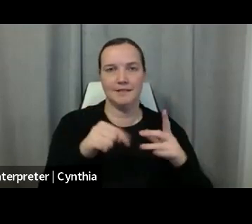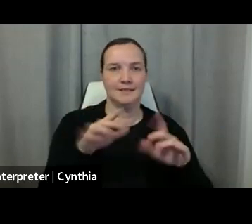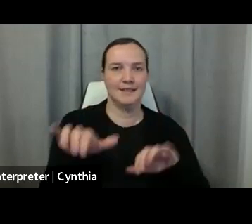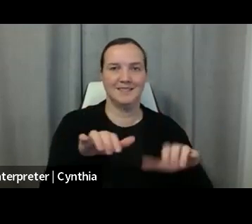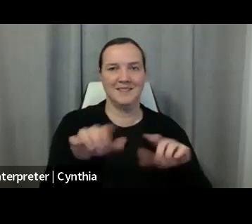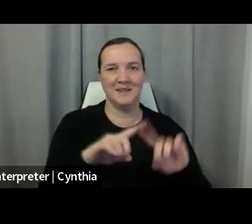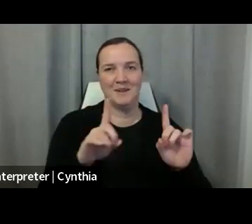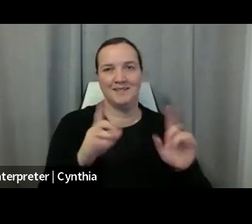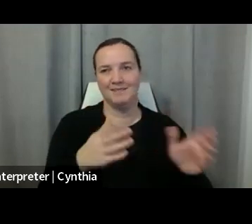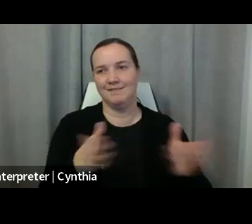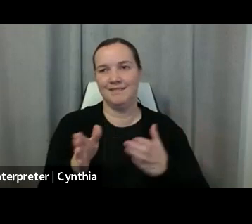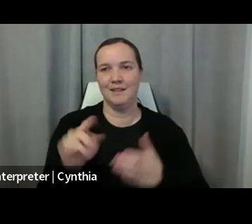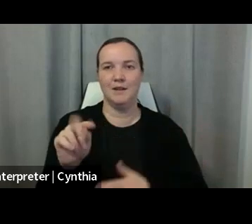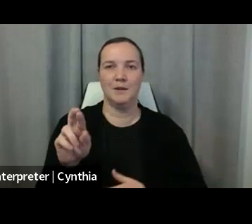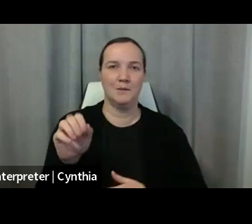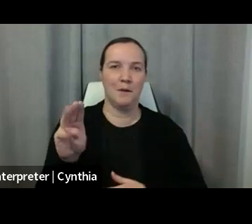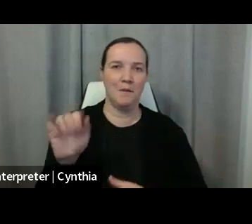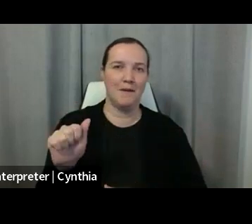get you to the trauma-informed piece.